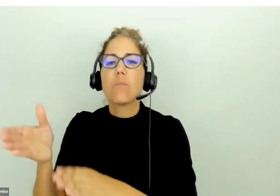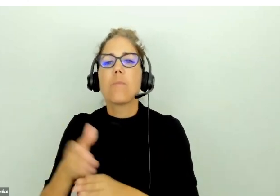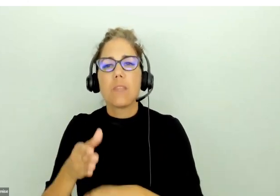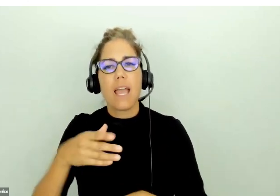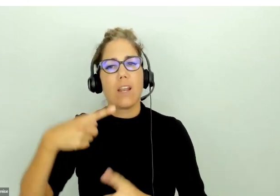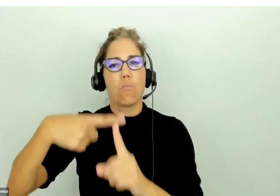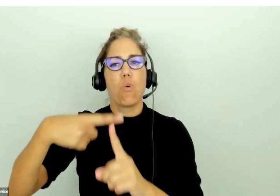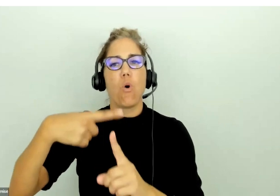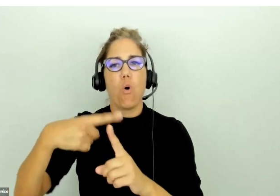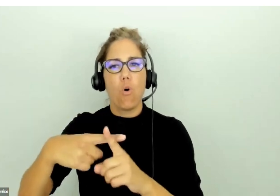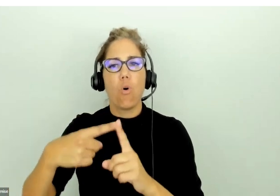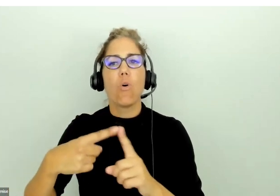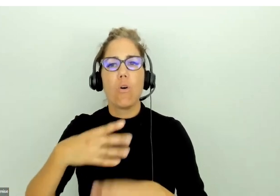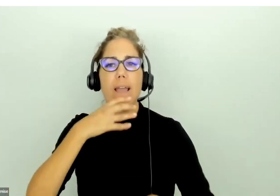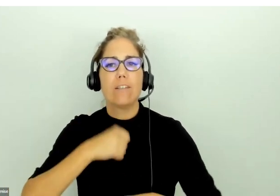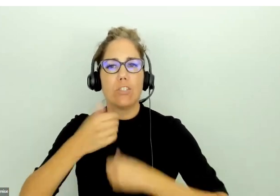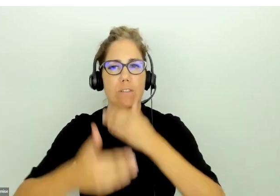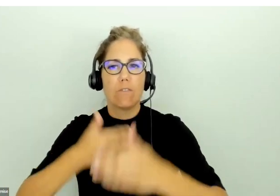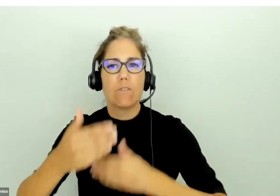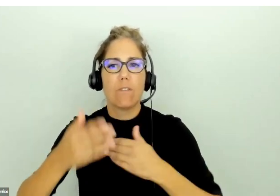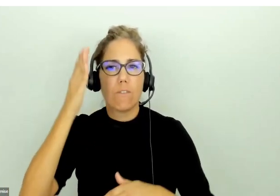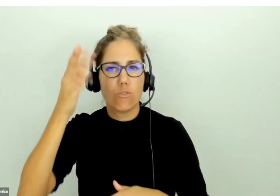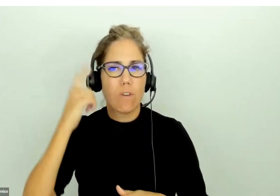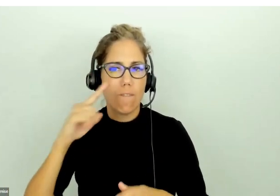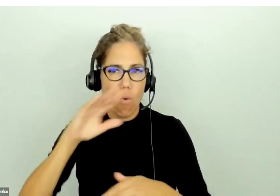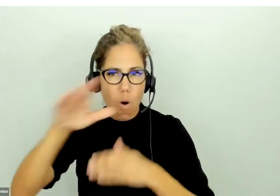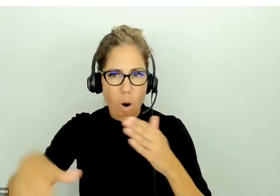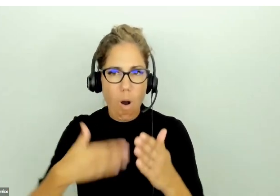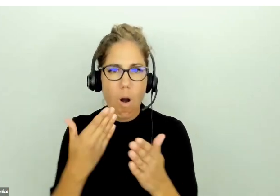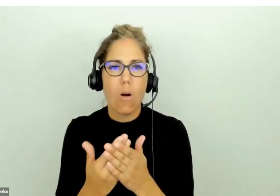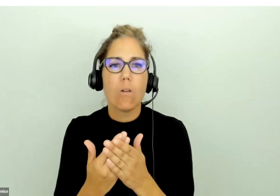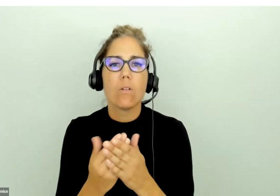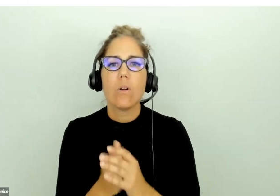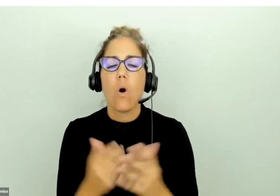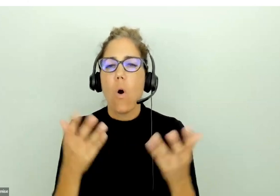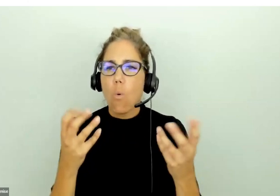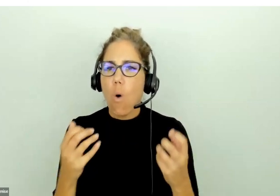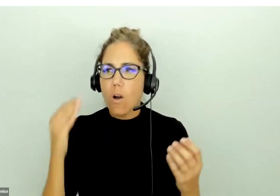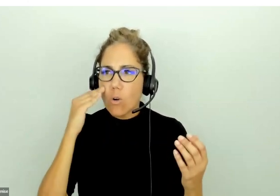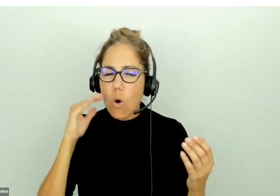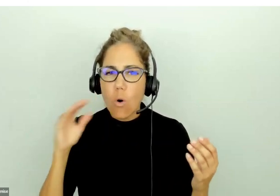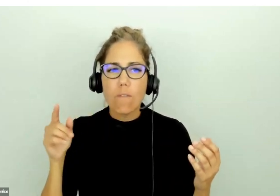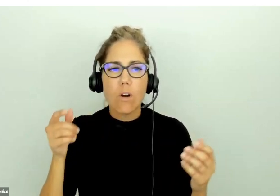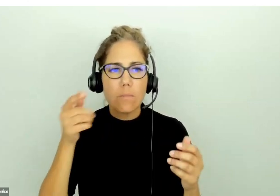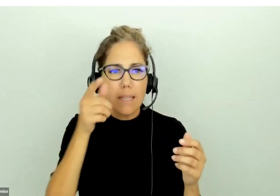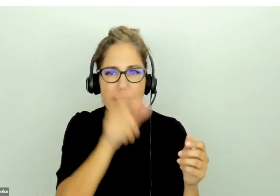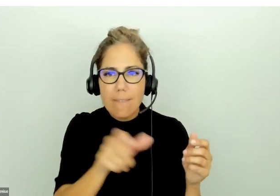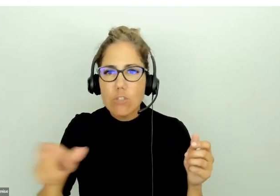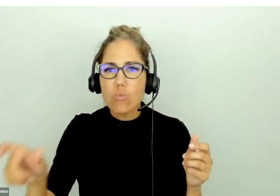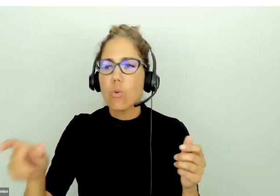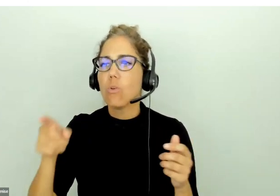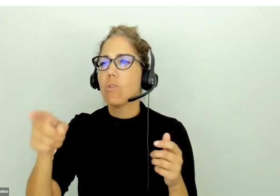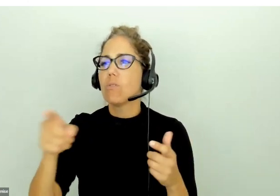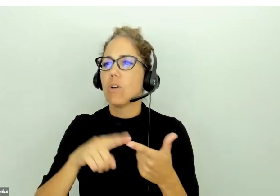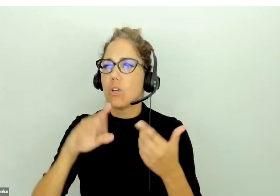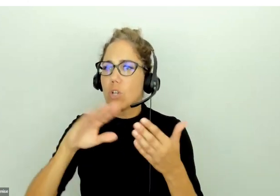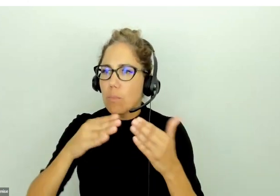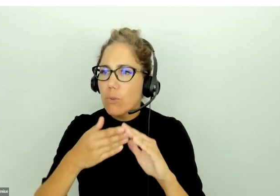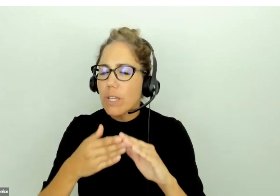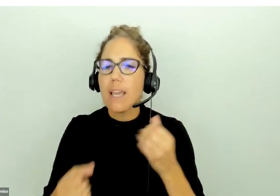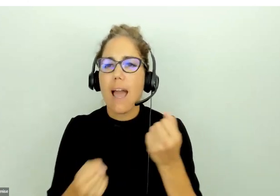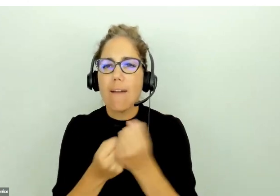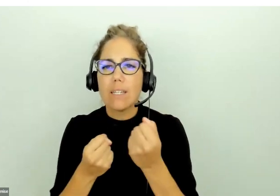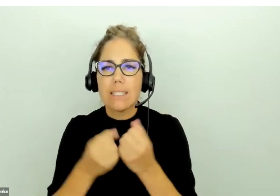for all of us. And we want to hear from individuals, communities, and service advocacy leaders